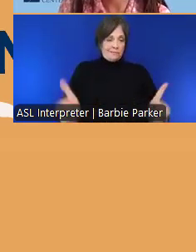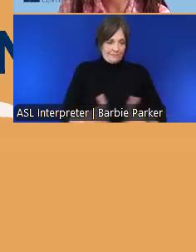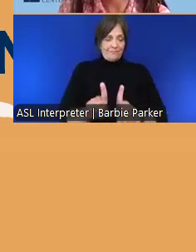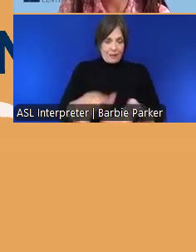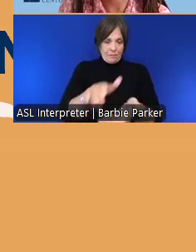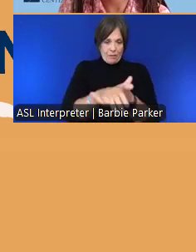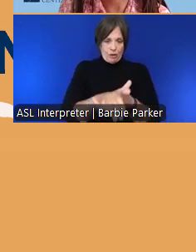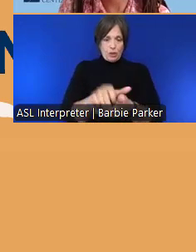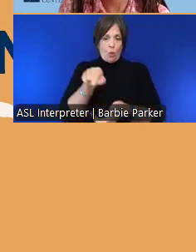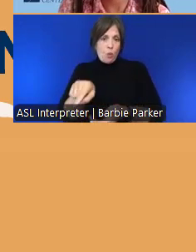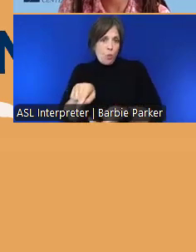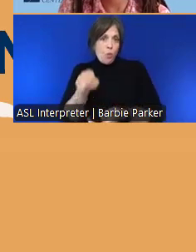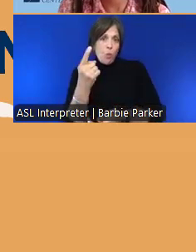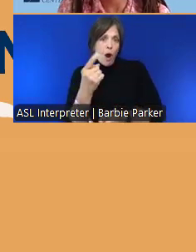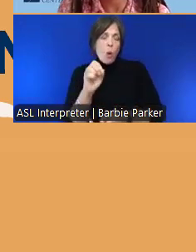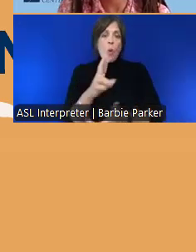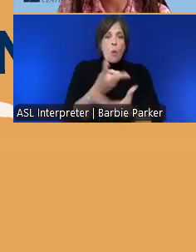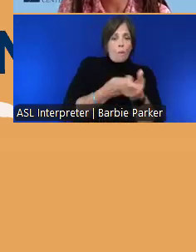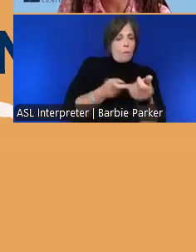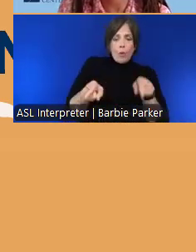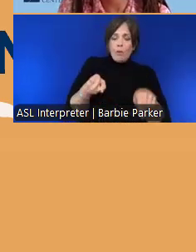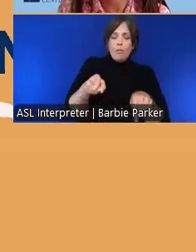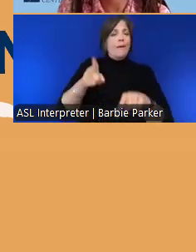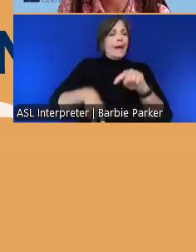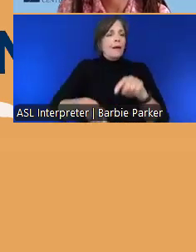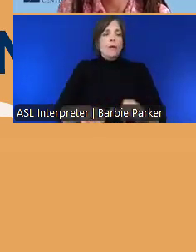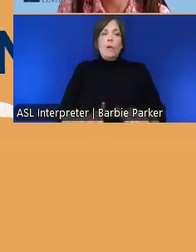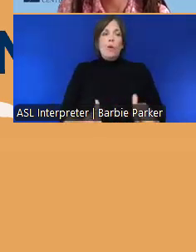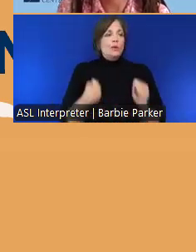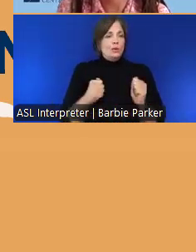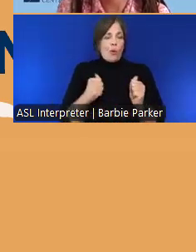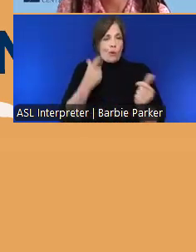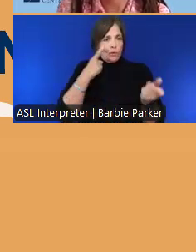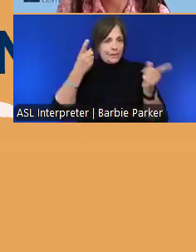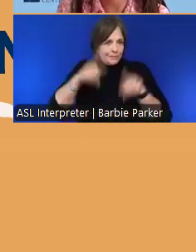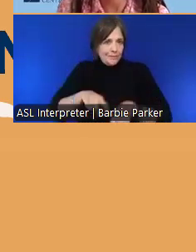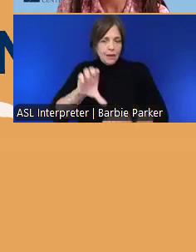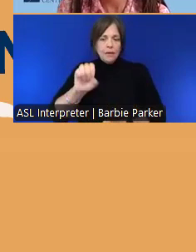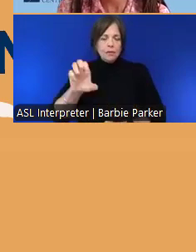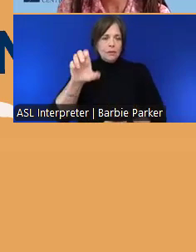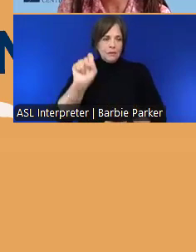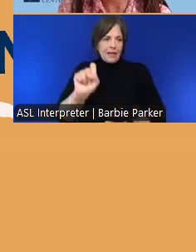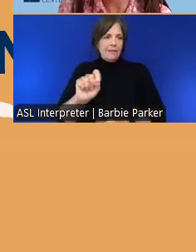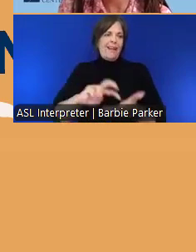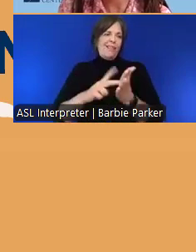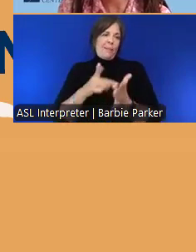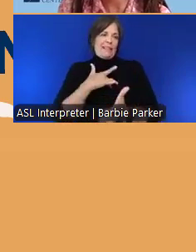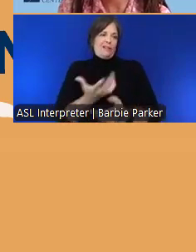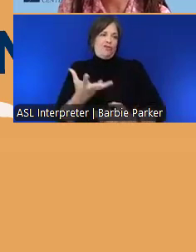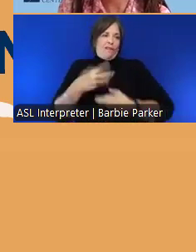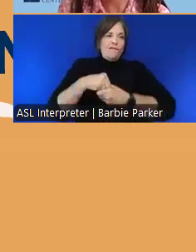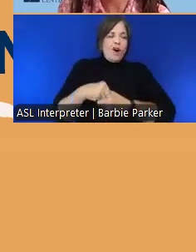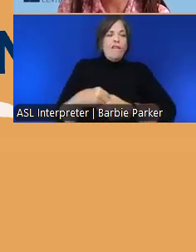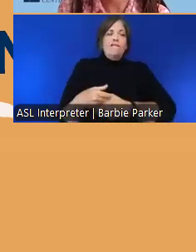or cannot consent to the marriage and typically involves elements of force, fraud, or coercion. We do not equate